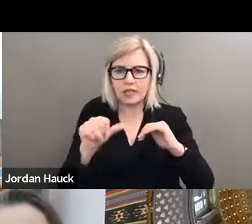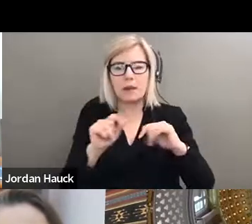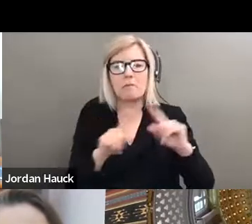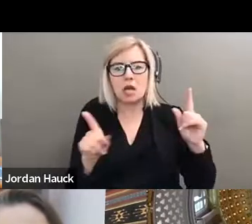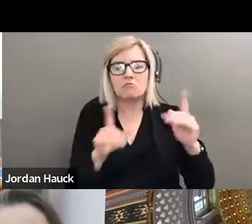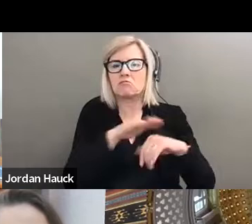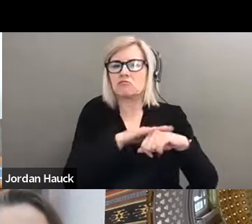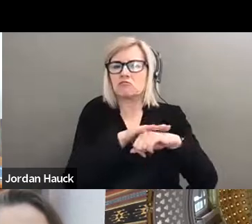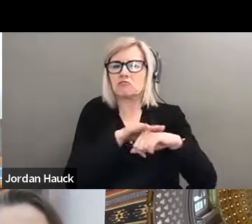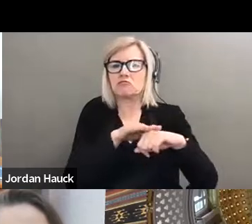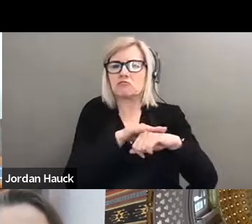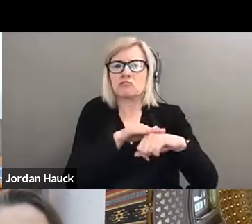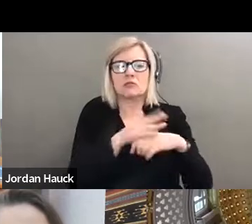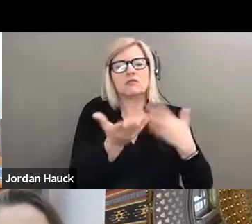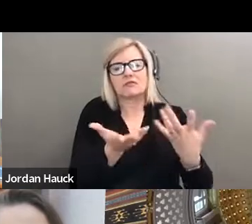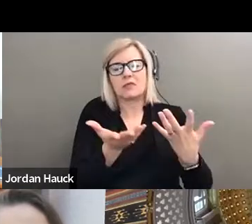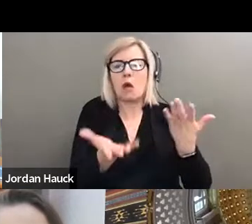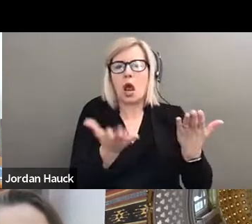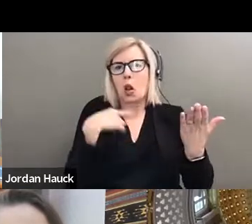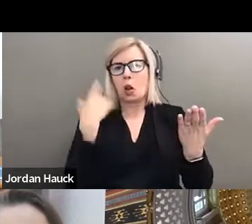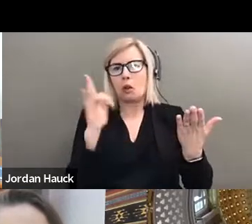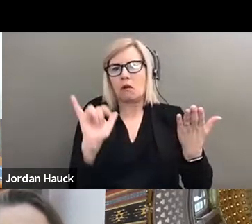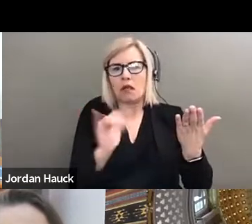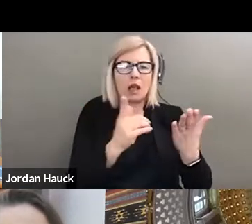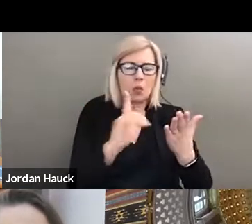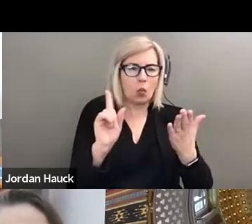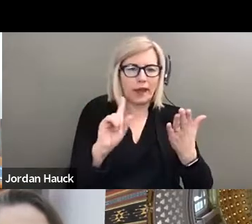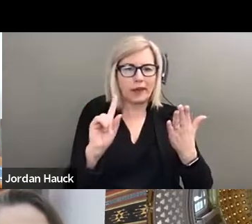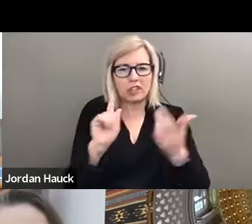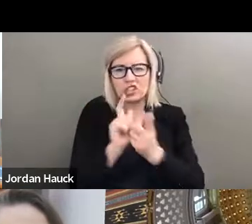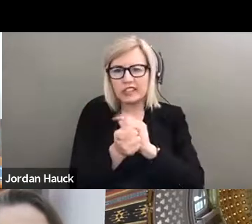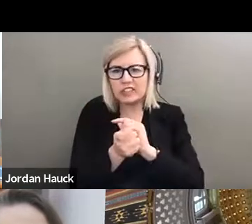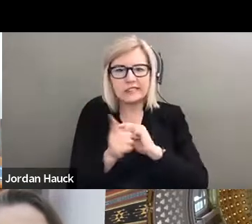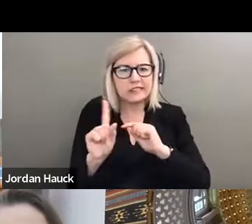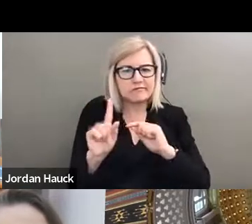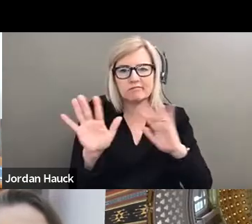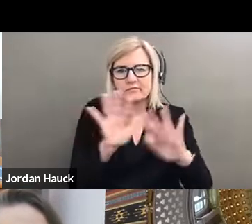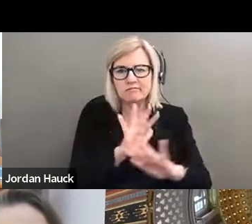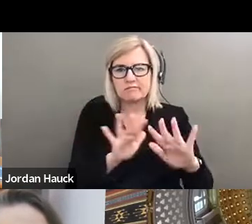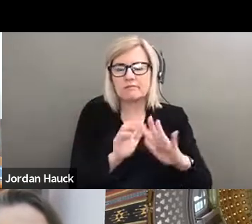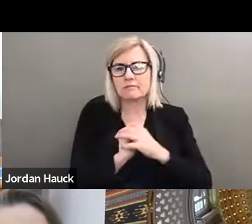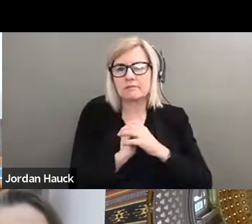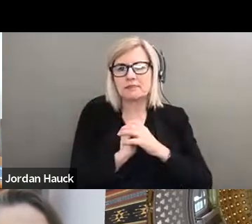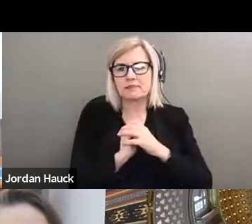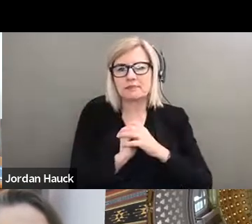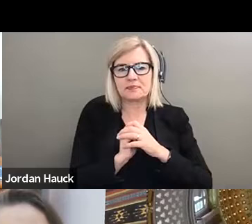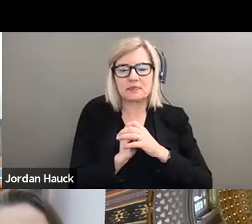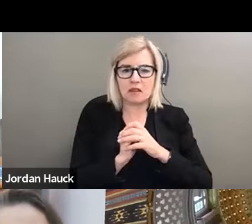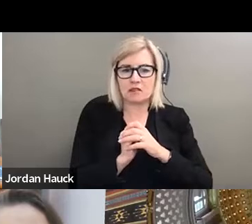is, just starting to talk about what that alignment might look like and where those shifts might occur. And so I think there's a lot